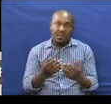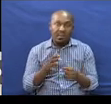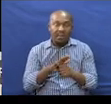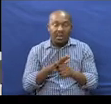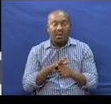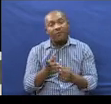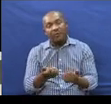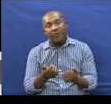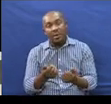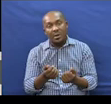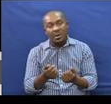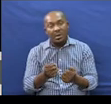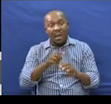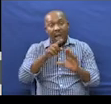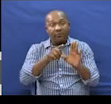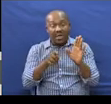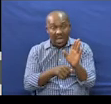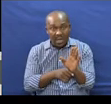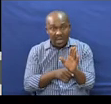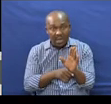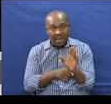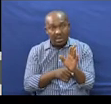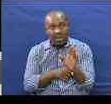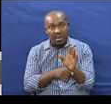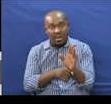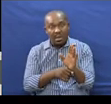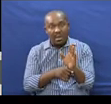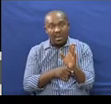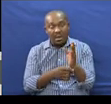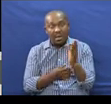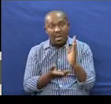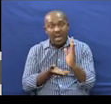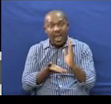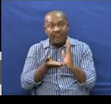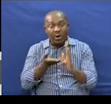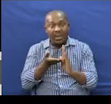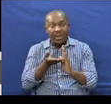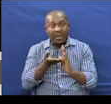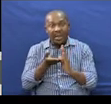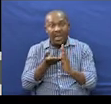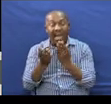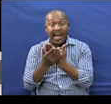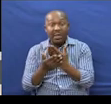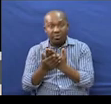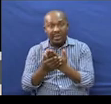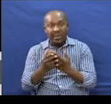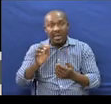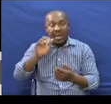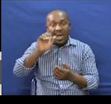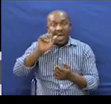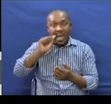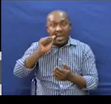population is high because of high fertility rate. The fertility rate, I said, it is caused by several factors.